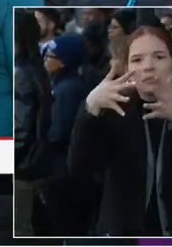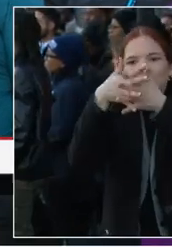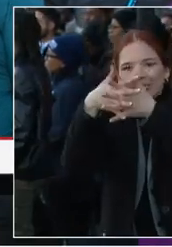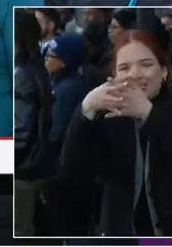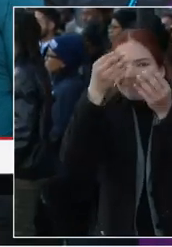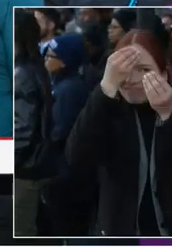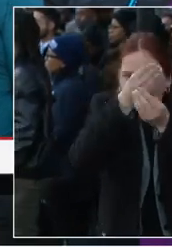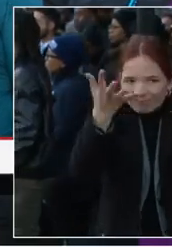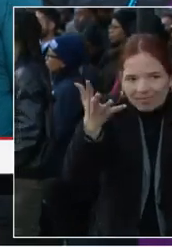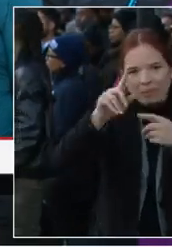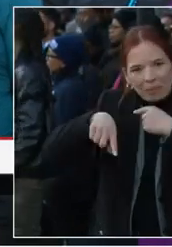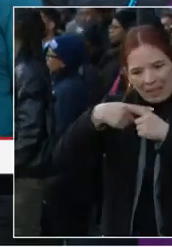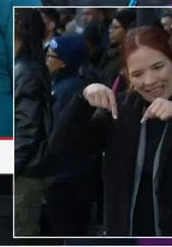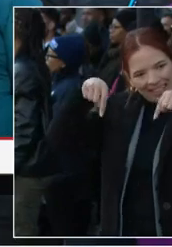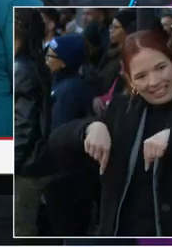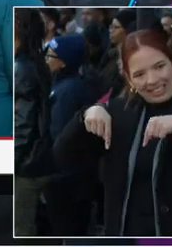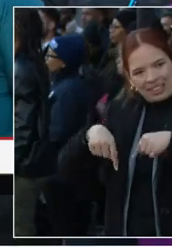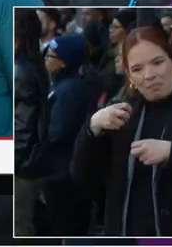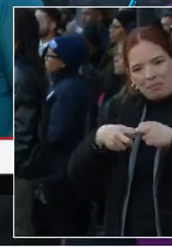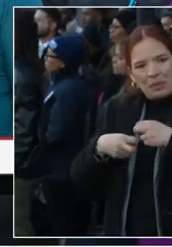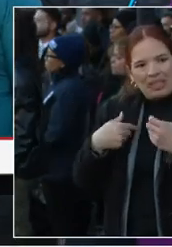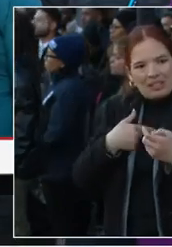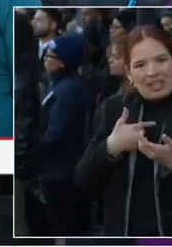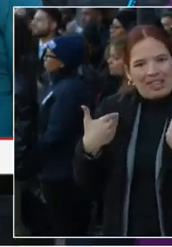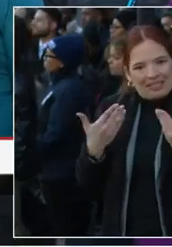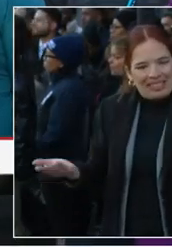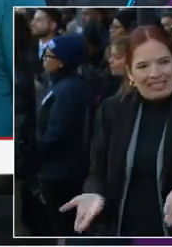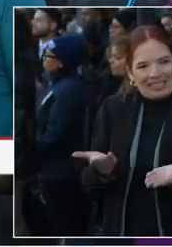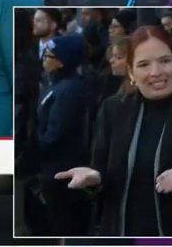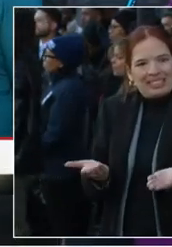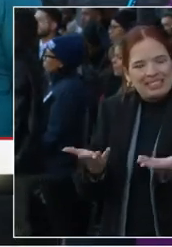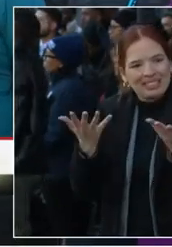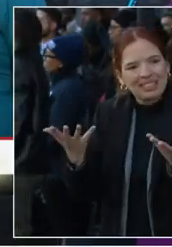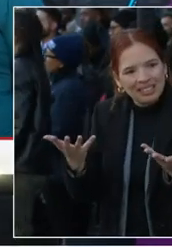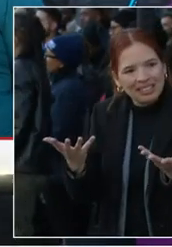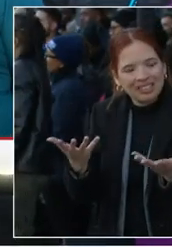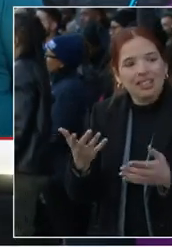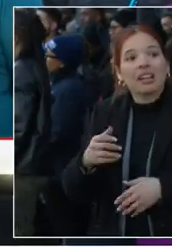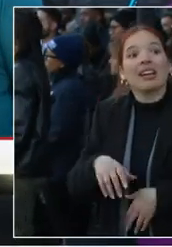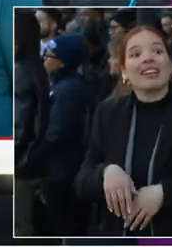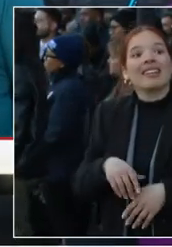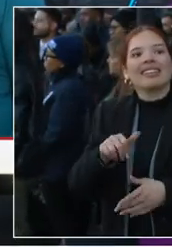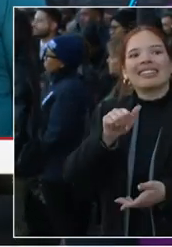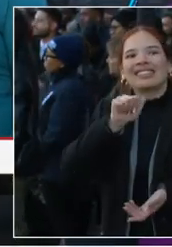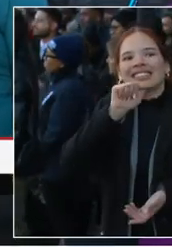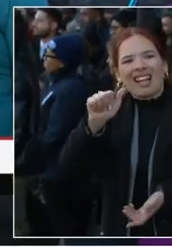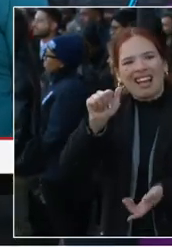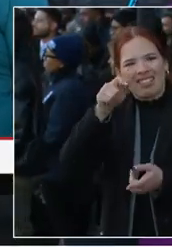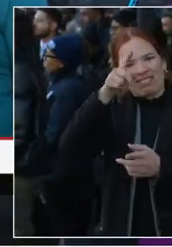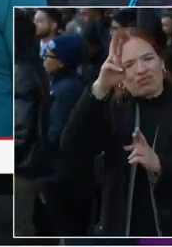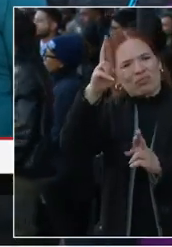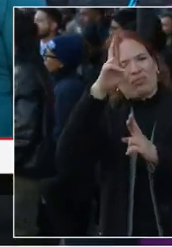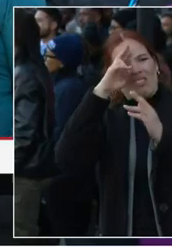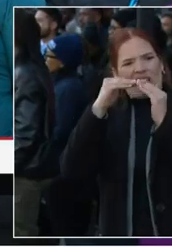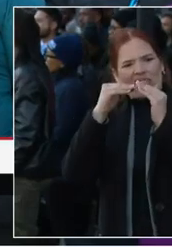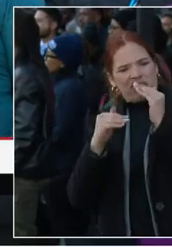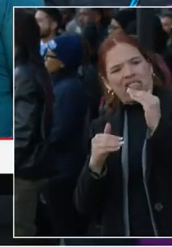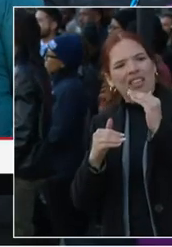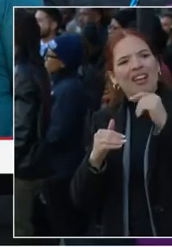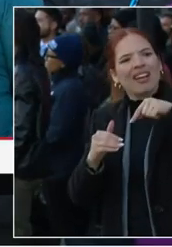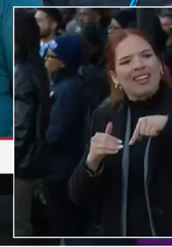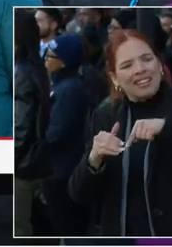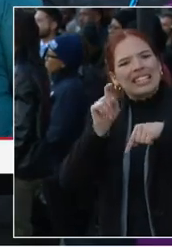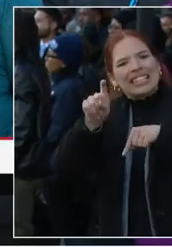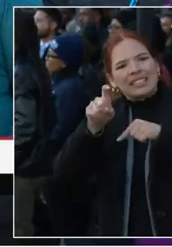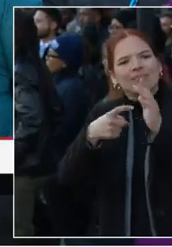about the problem that we face, the indignity that we live with, and how we have to become the 51st state to change